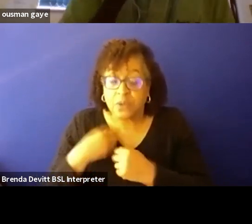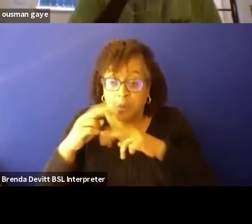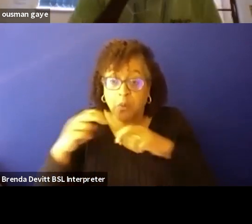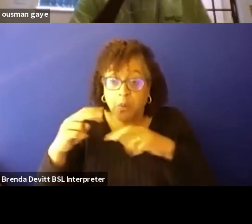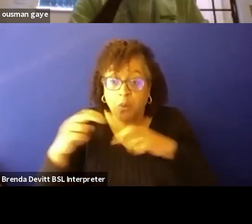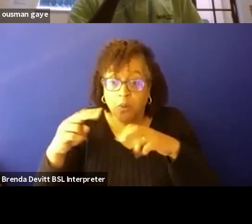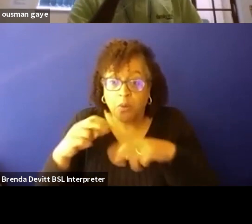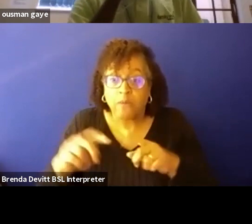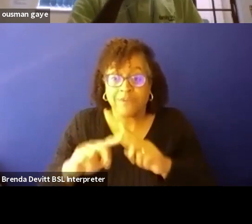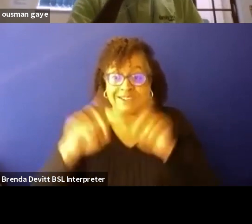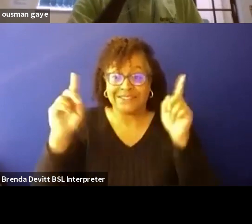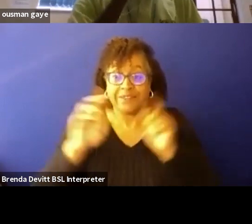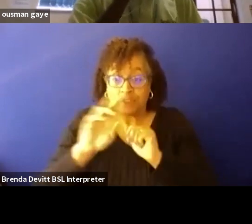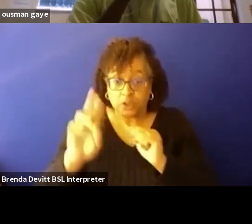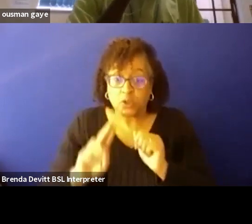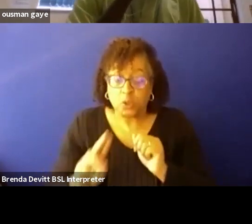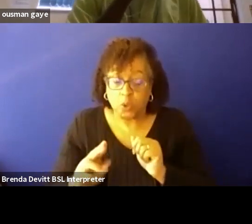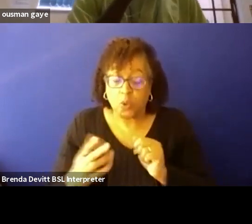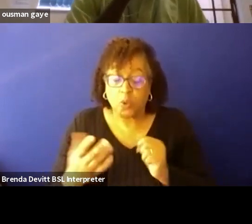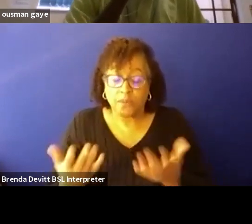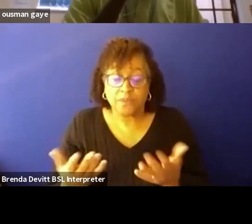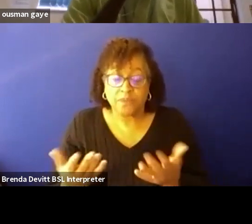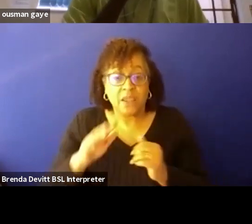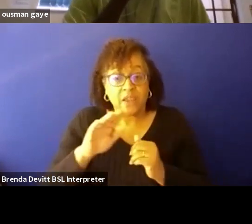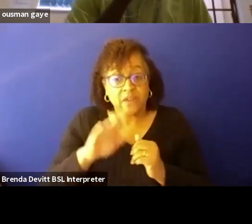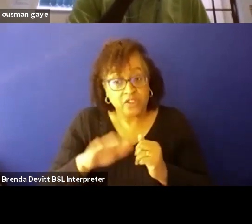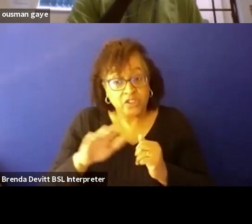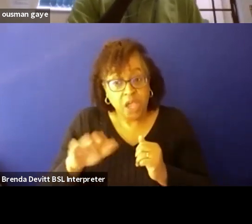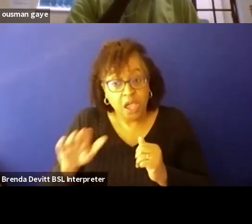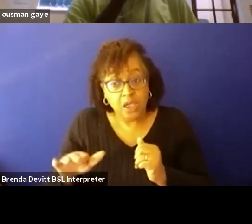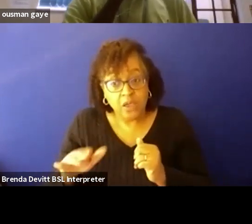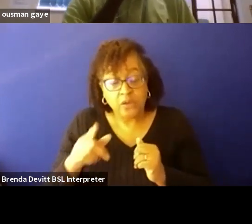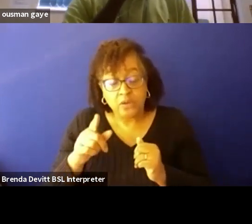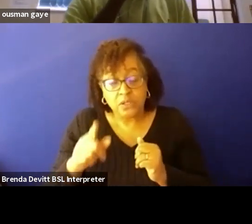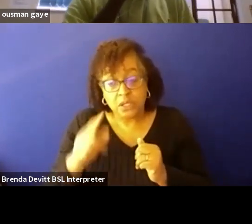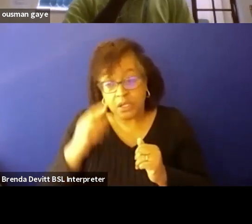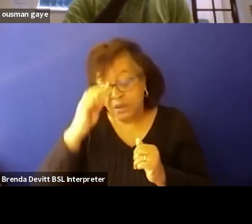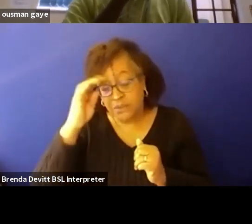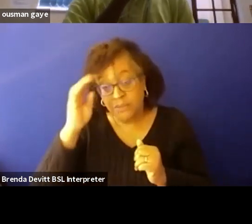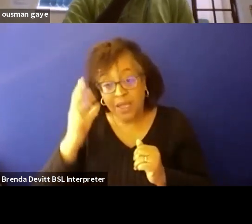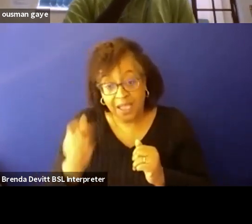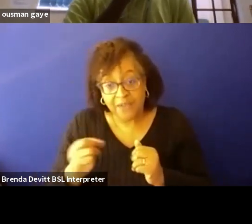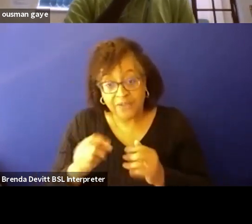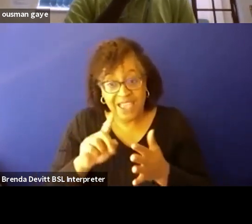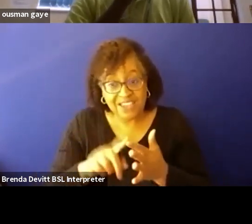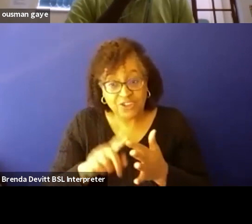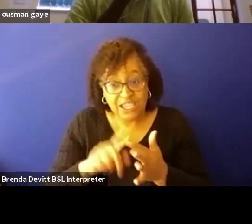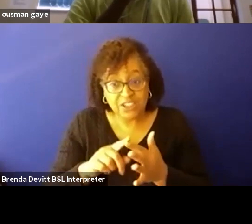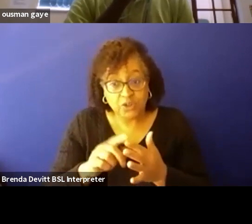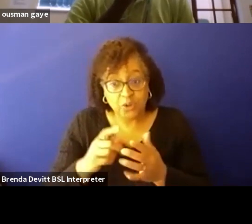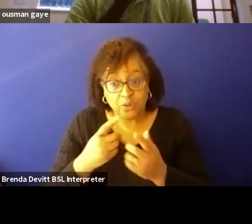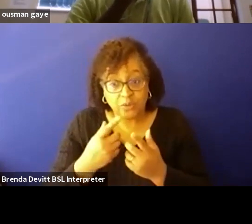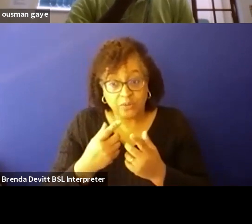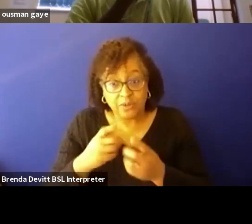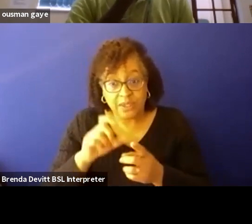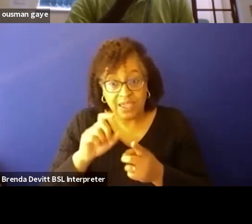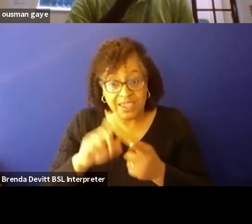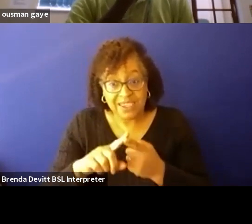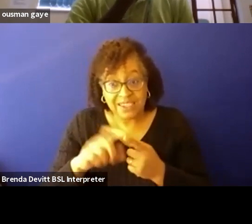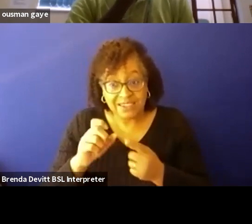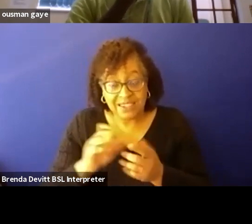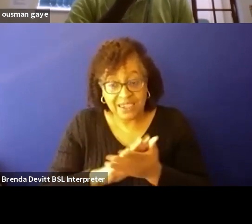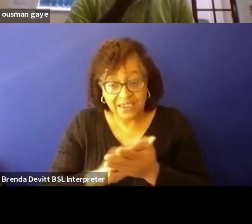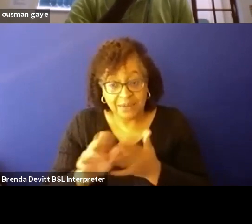When children are excluded, does he have an educational health and care plan? He does, yeah. So we'd act